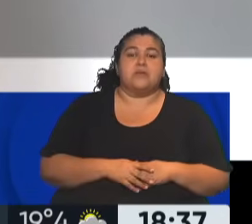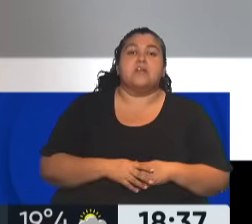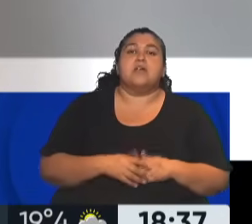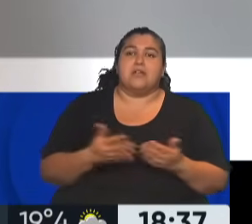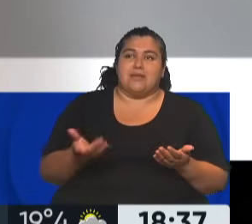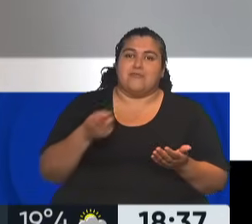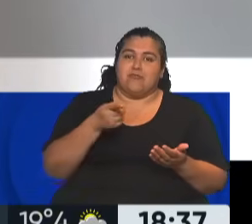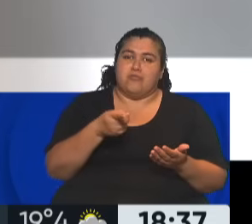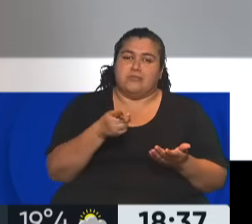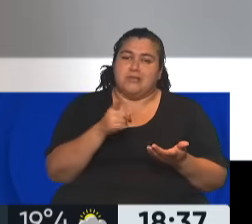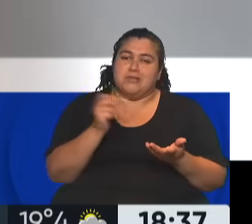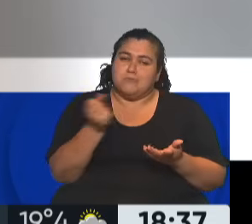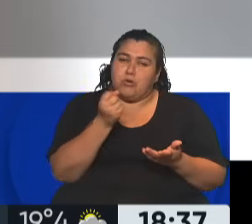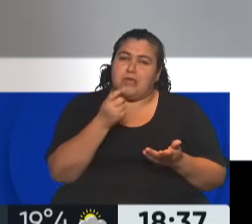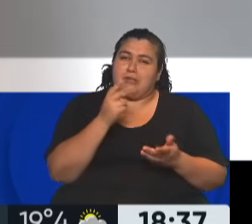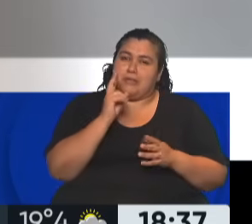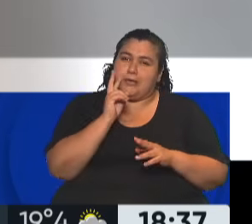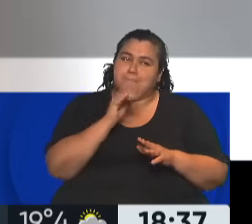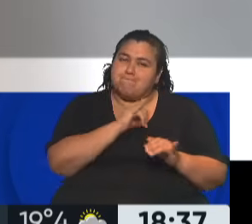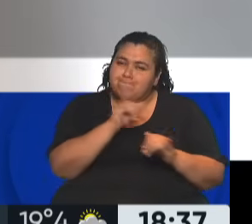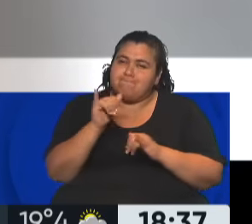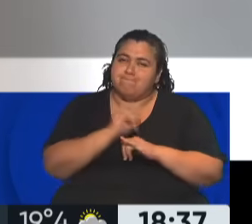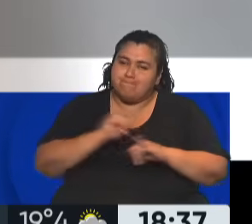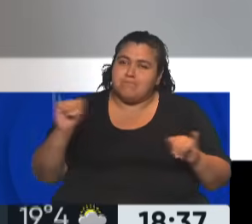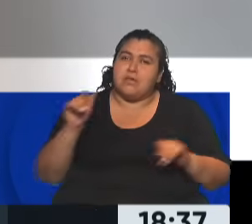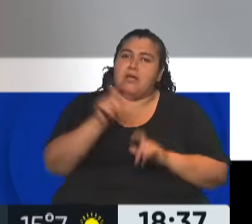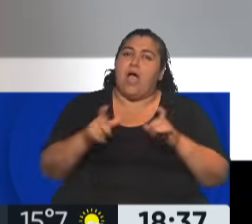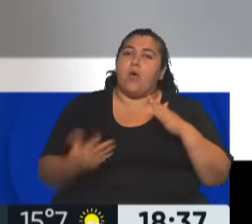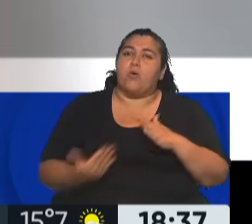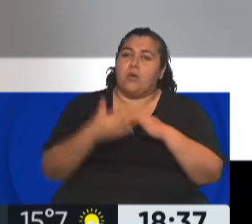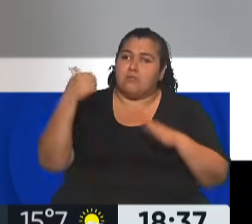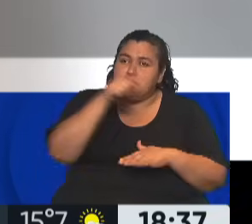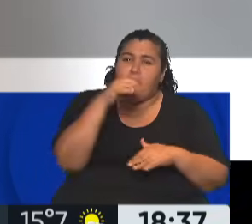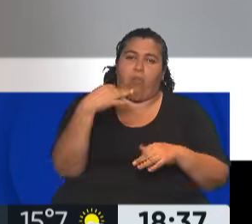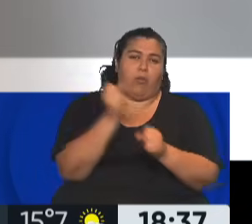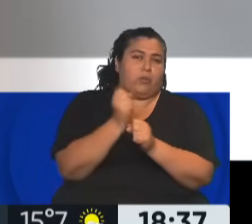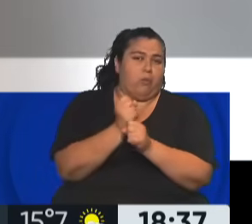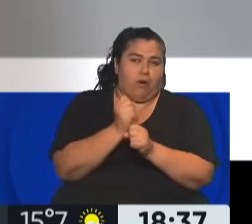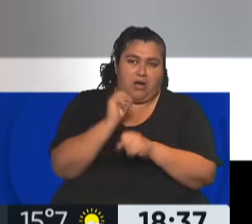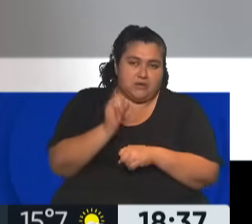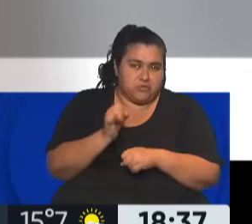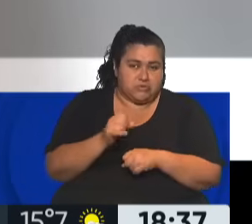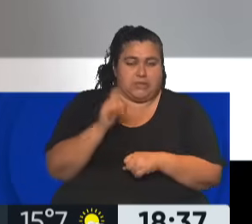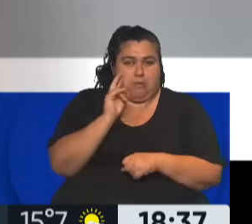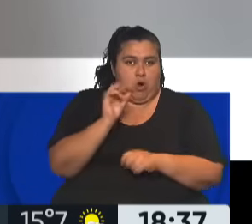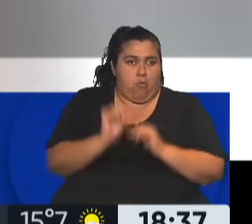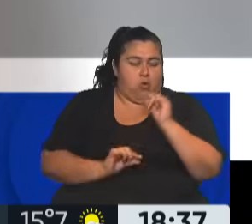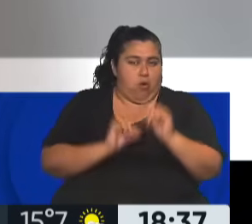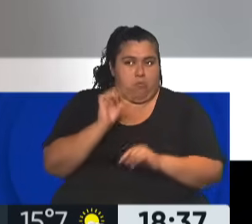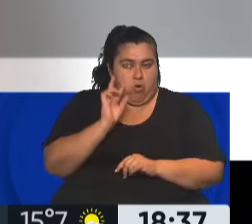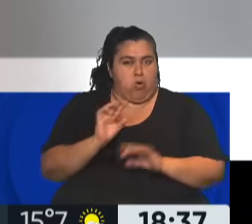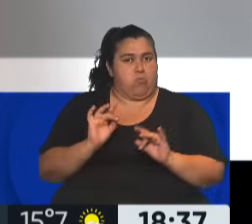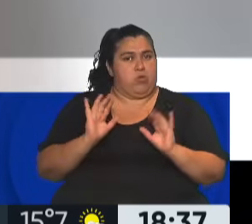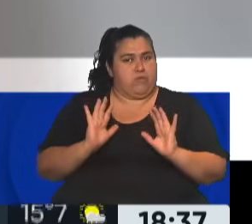area that the Taiwanese authorities may have to work on, and that is very precarious in a way. How do you maintain that